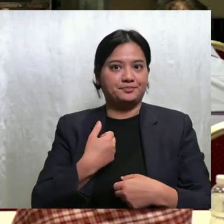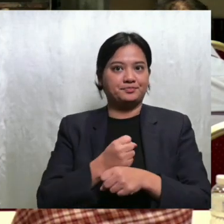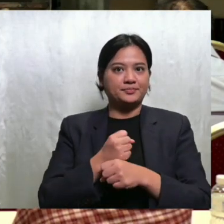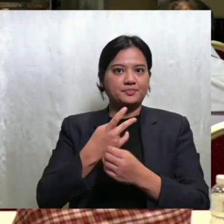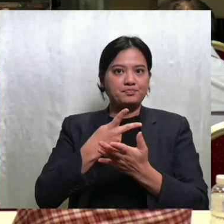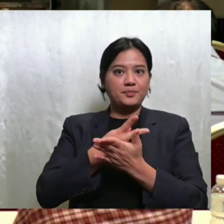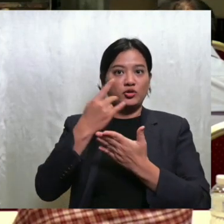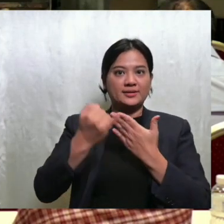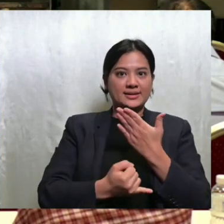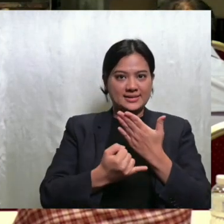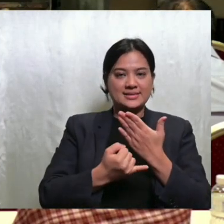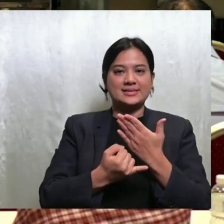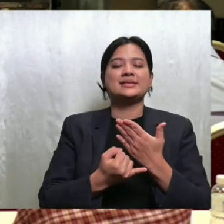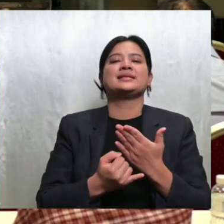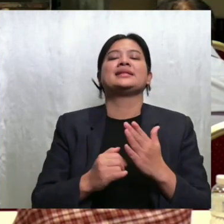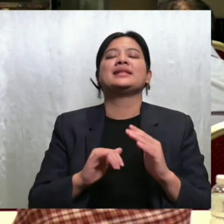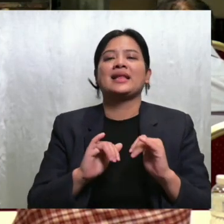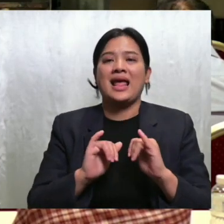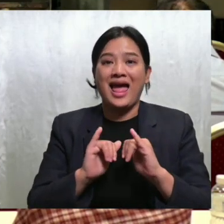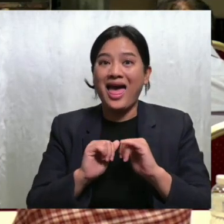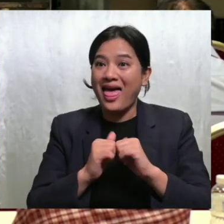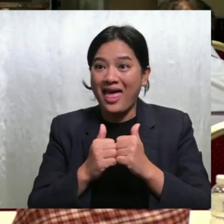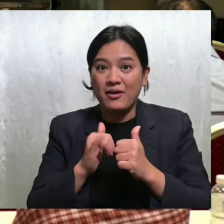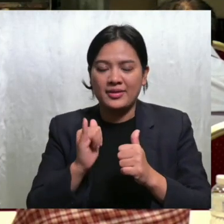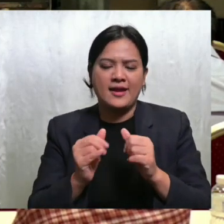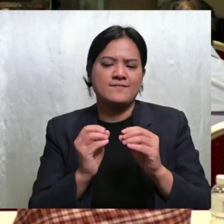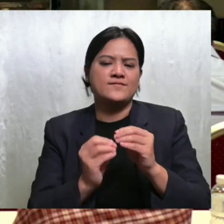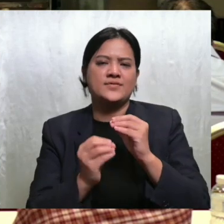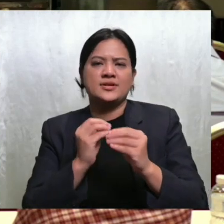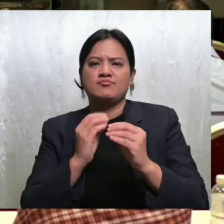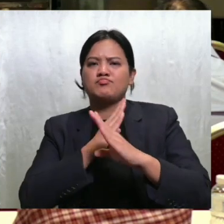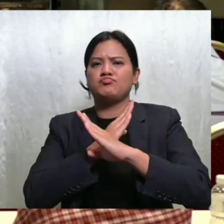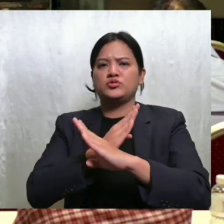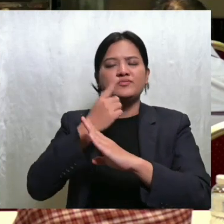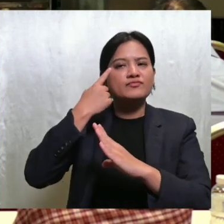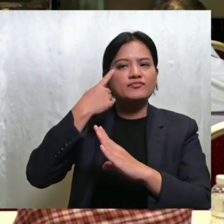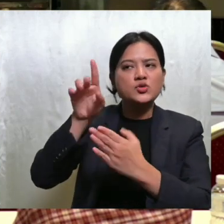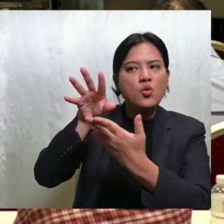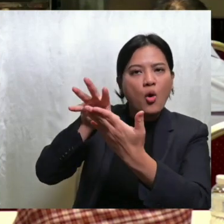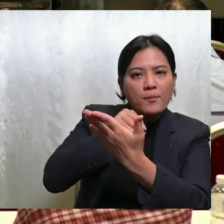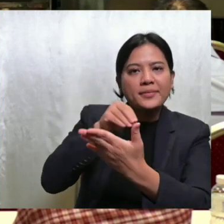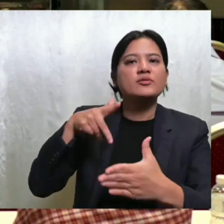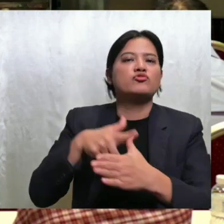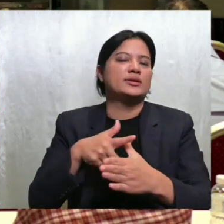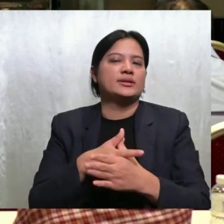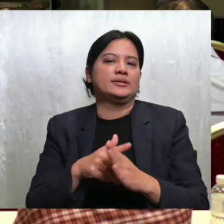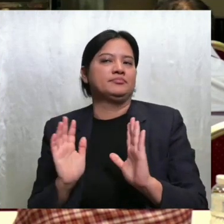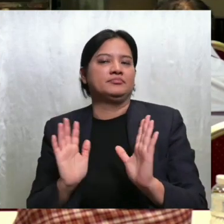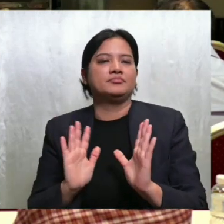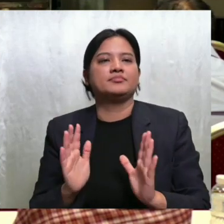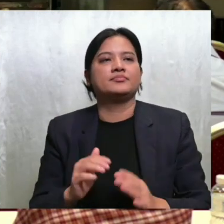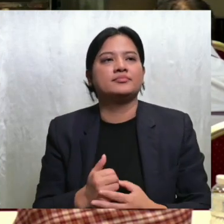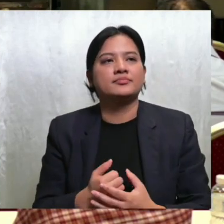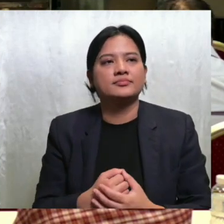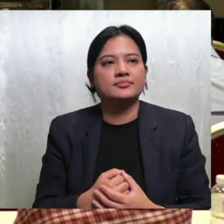SSID is Students Submissions Integrity Detection, which is focusing on plagiarism. So that's where we are trying to handle this